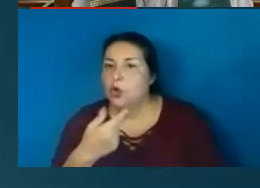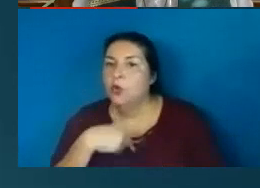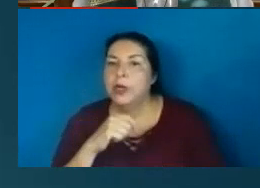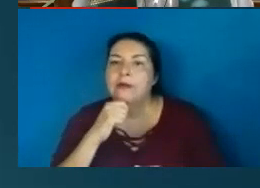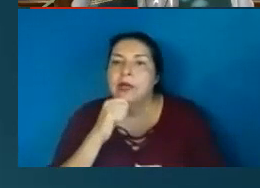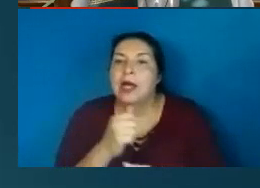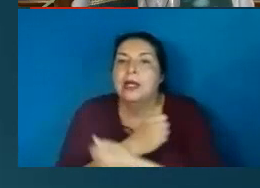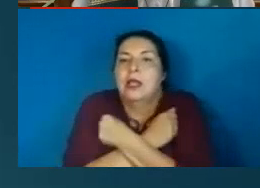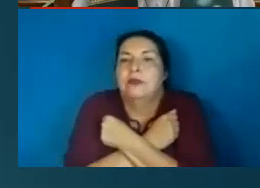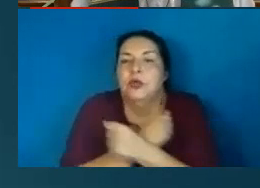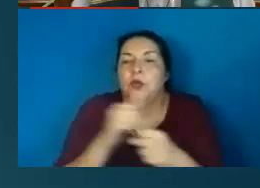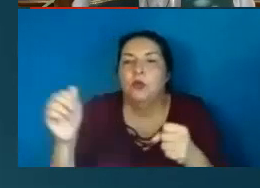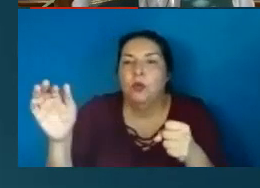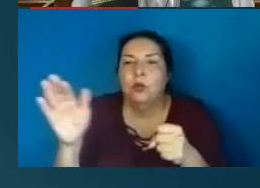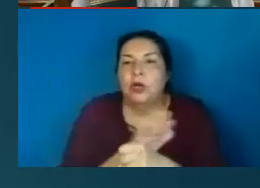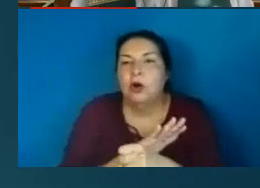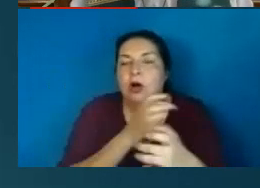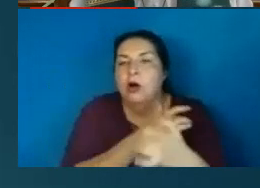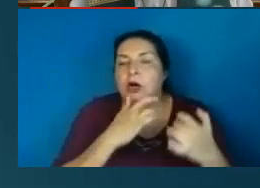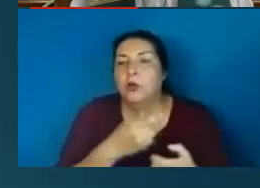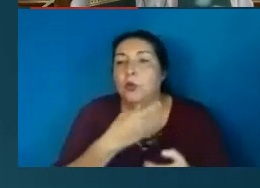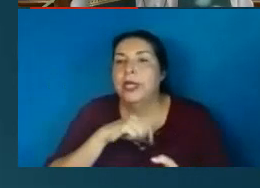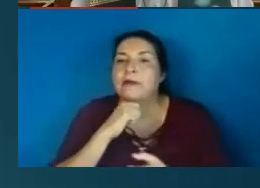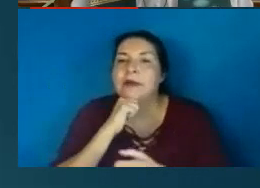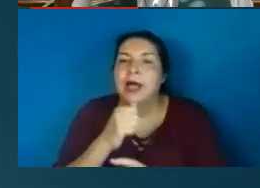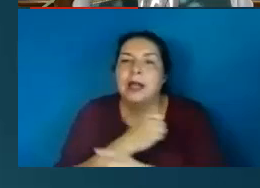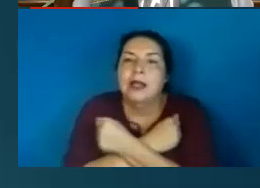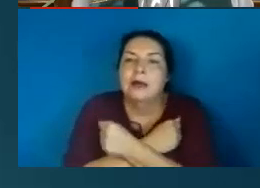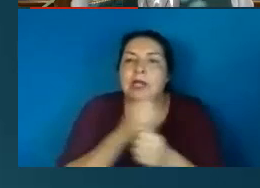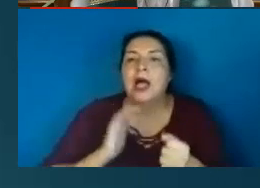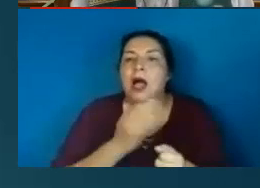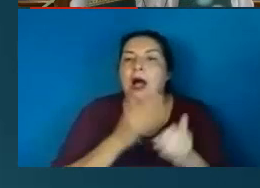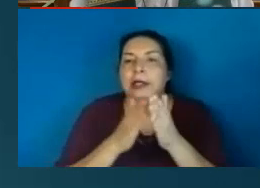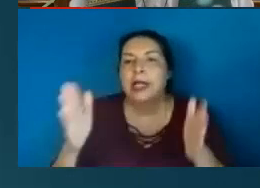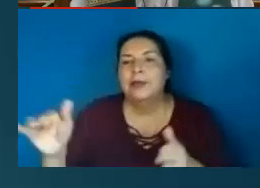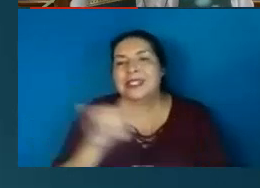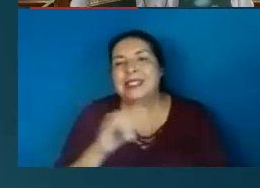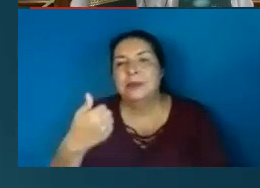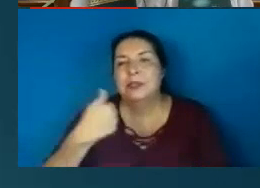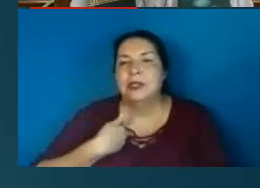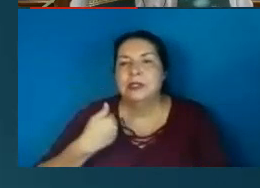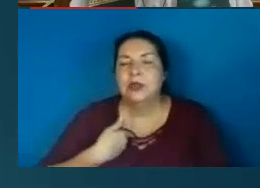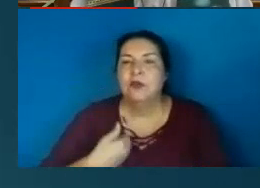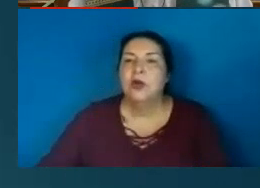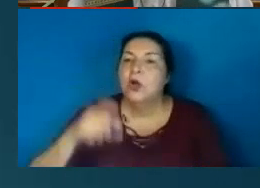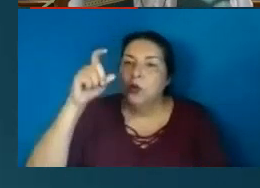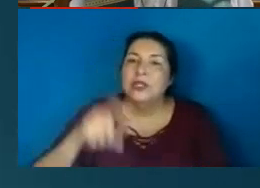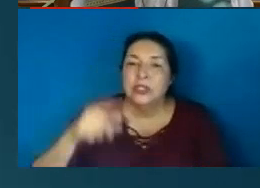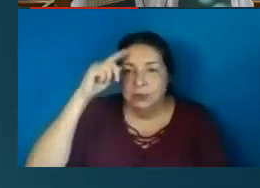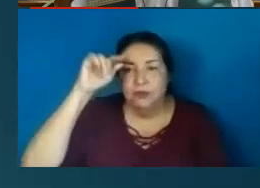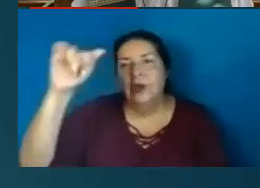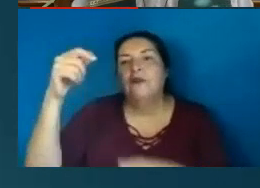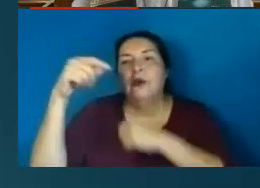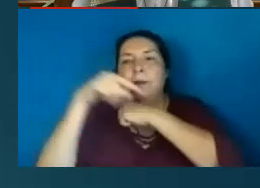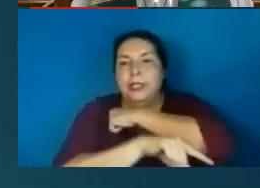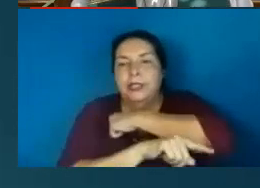heart. We have not loved our neighbors as ourselves. We justly deserve your present and eternal